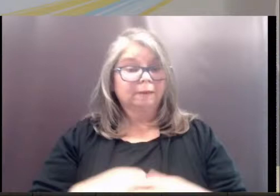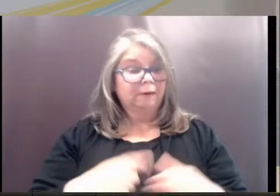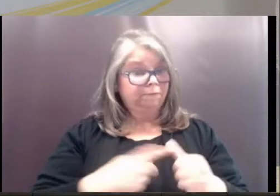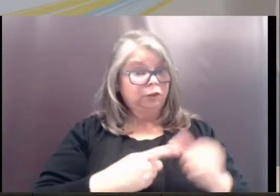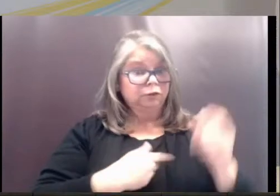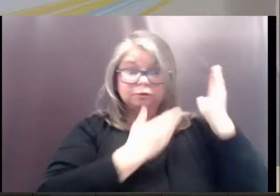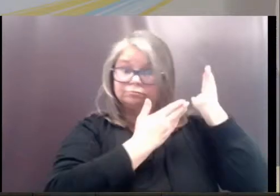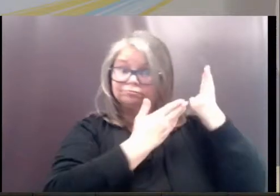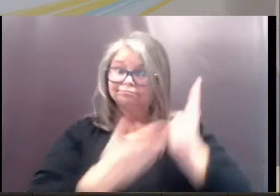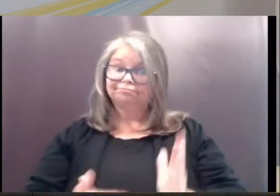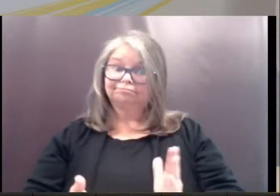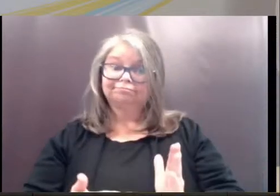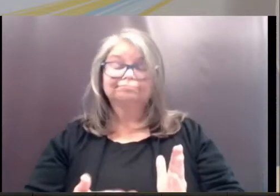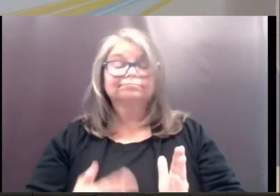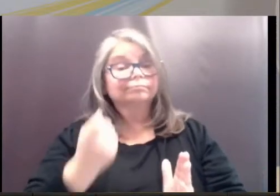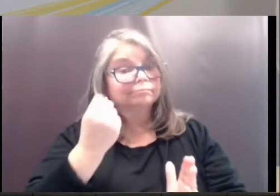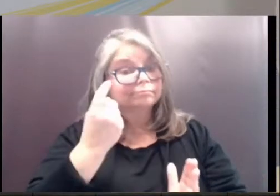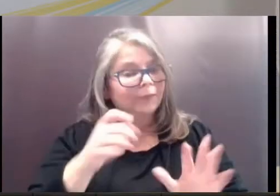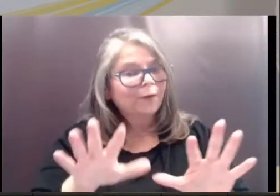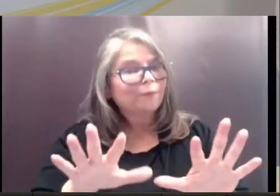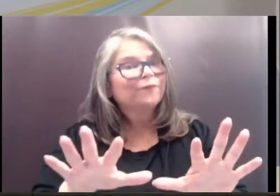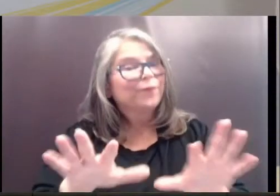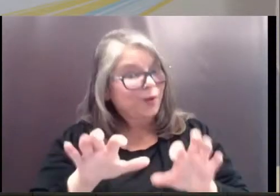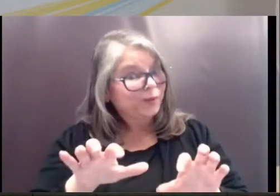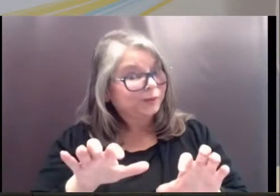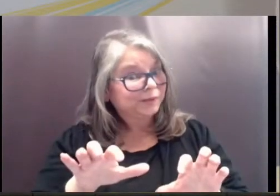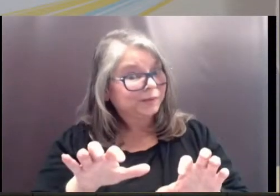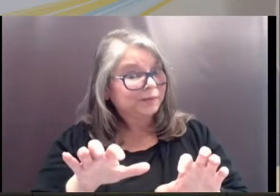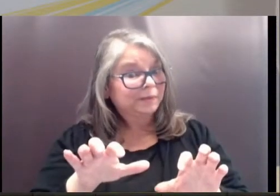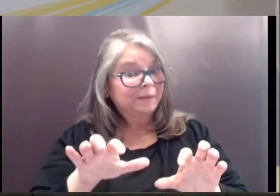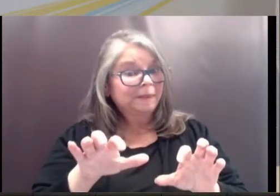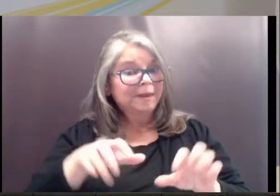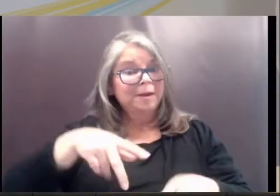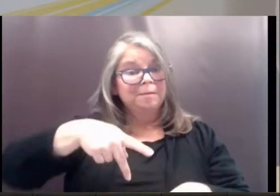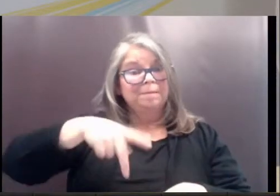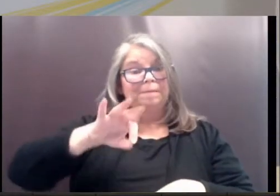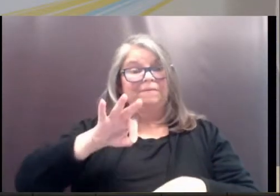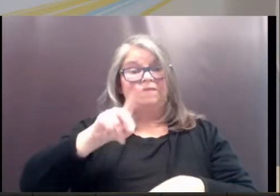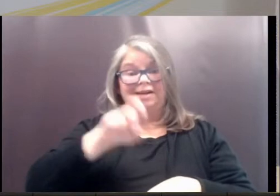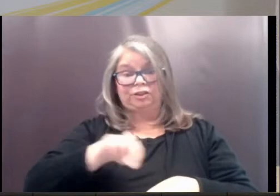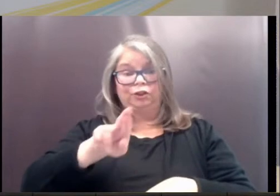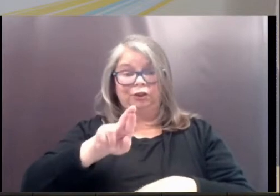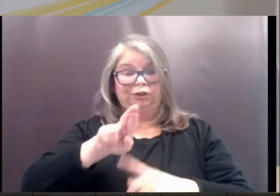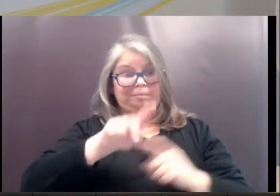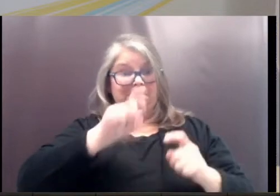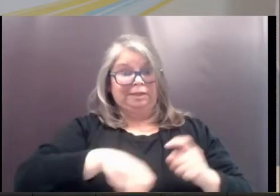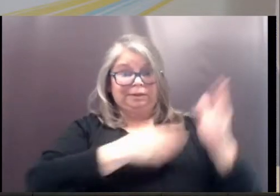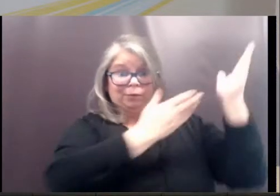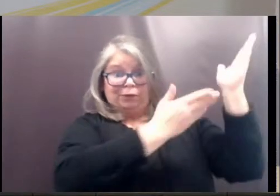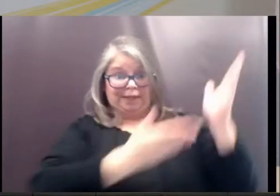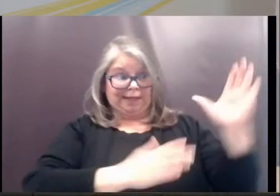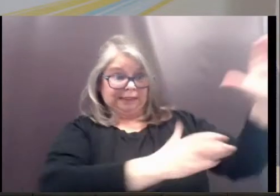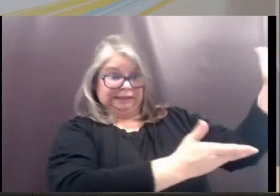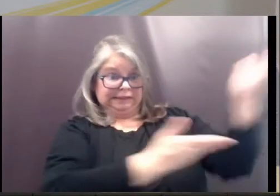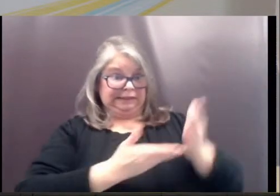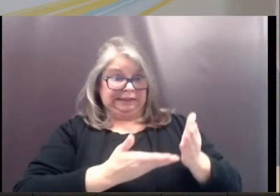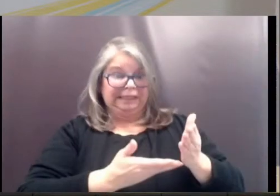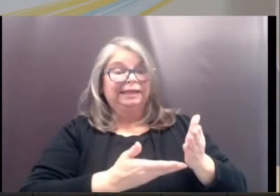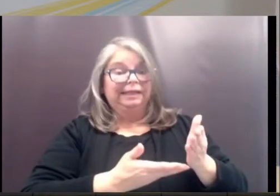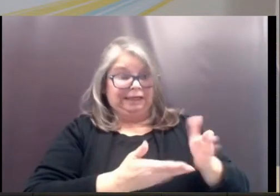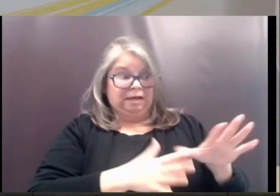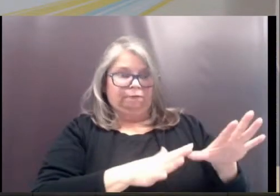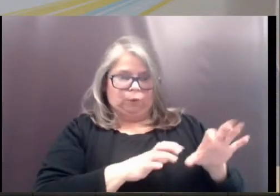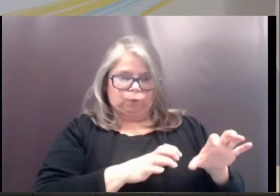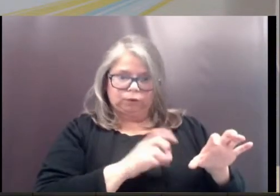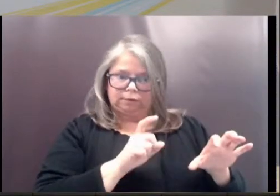vaccines. And the Pfizer product has to be shipped as a frozen vaccine, and so that's why